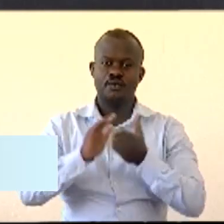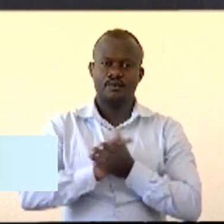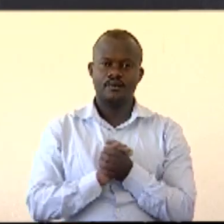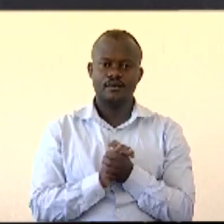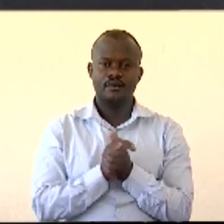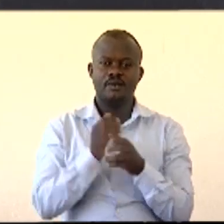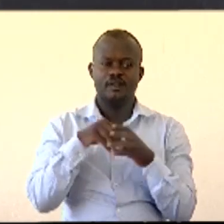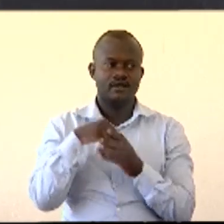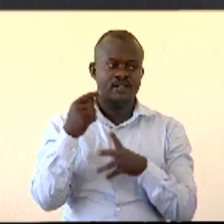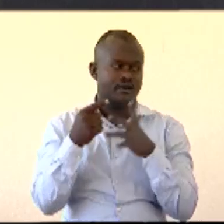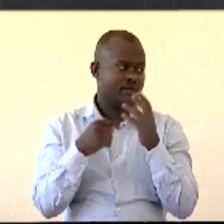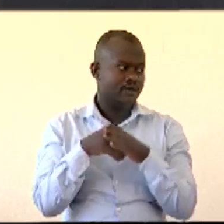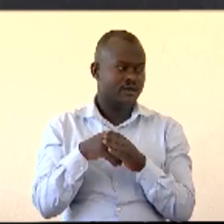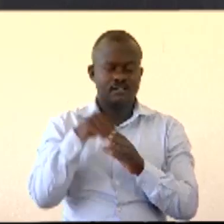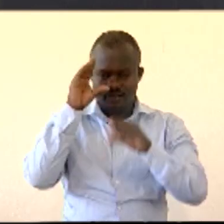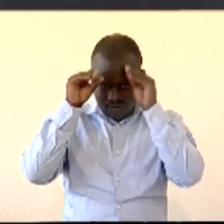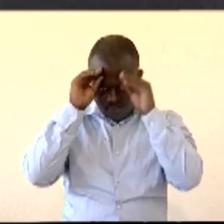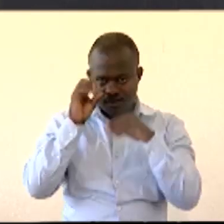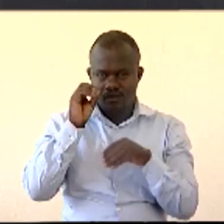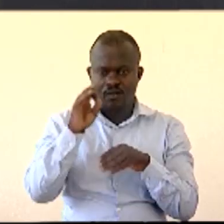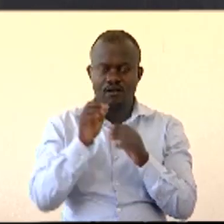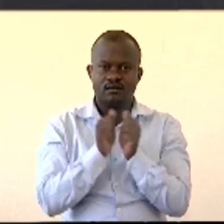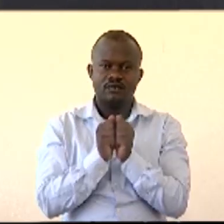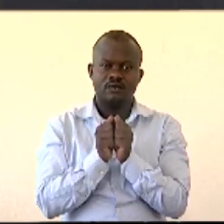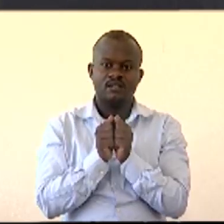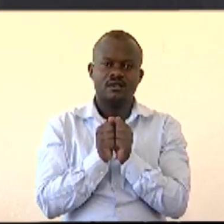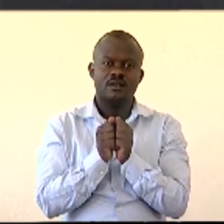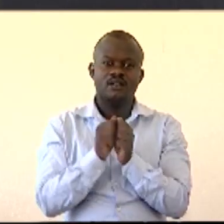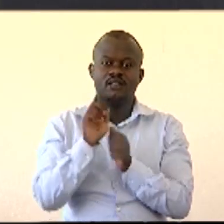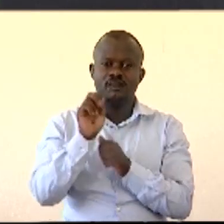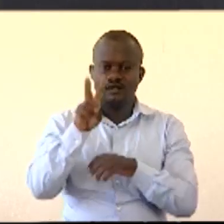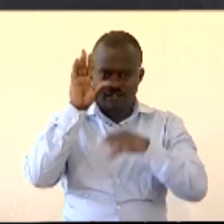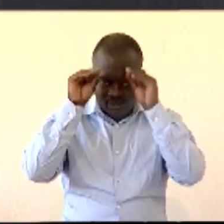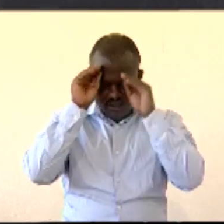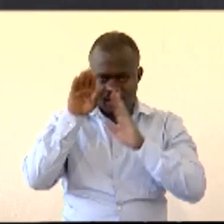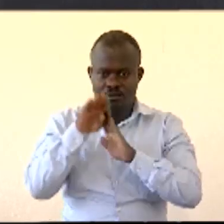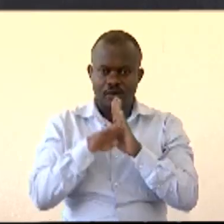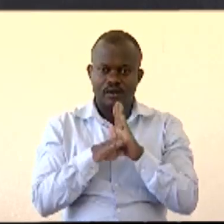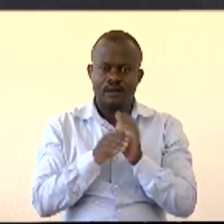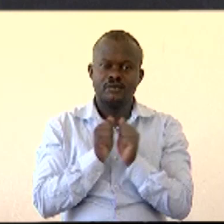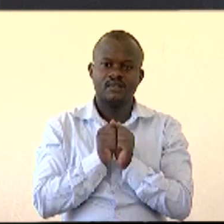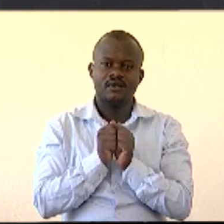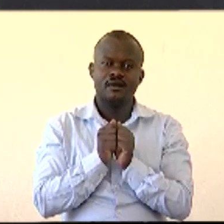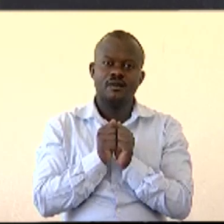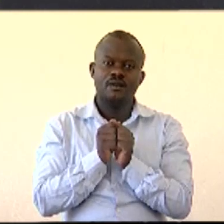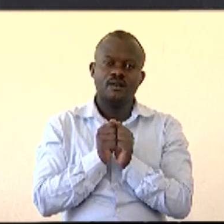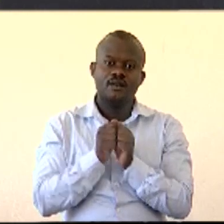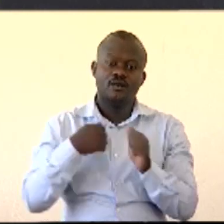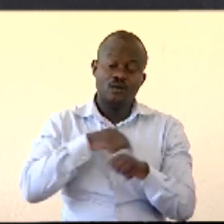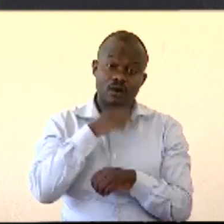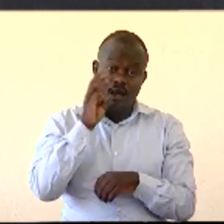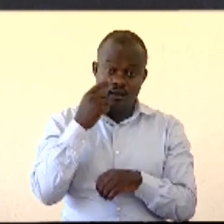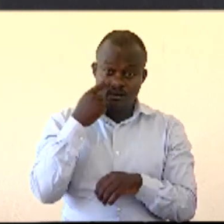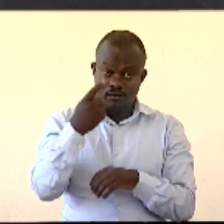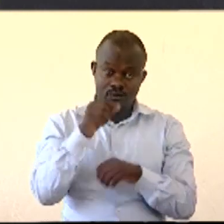in this session of TV learning programs. We'll be looking at